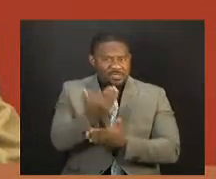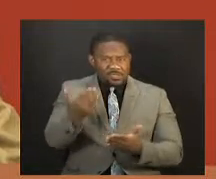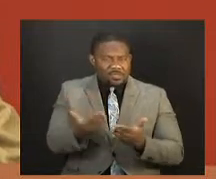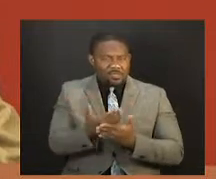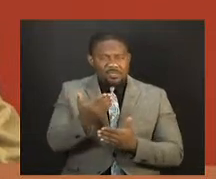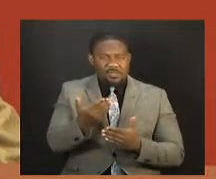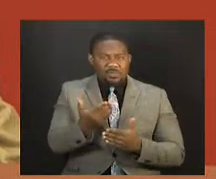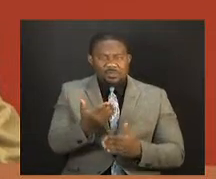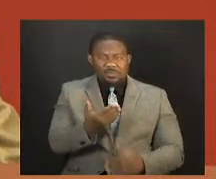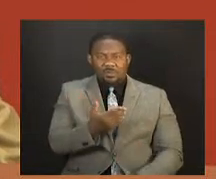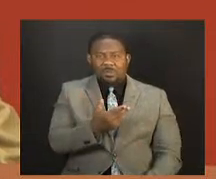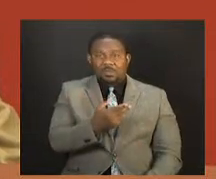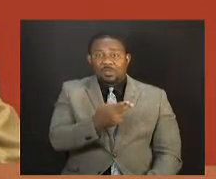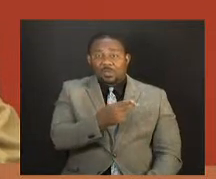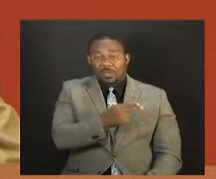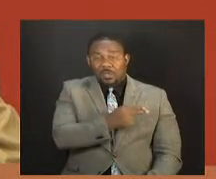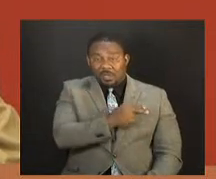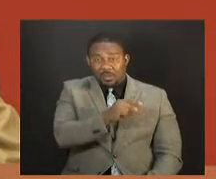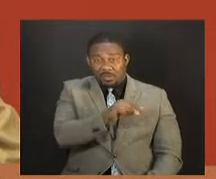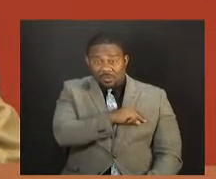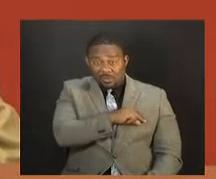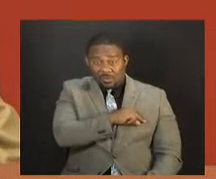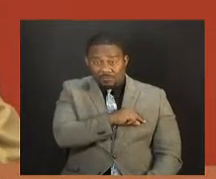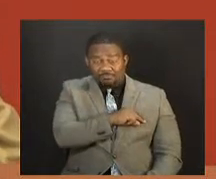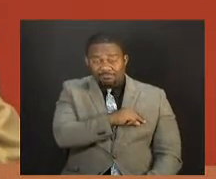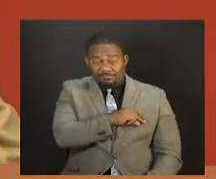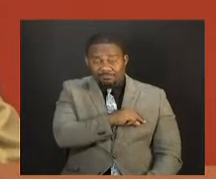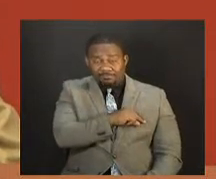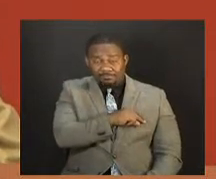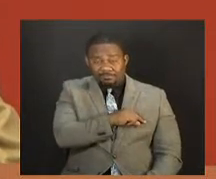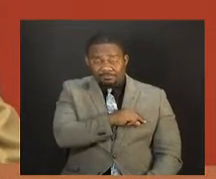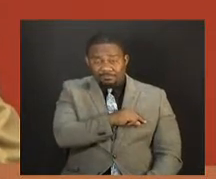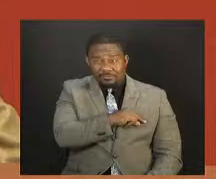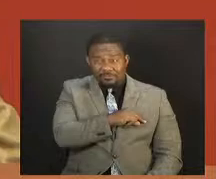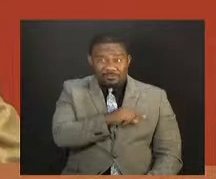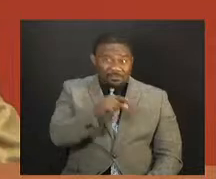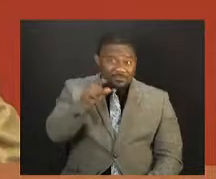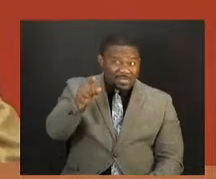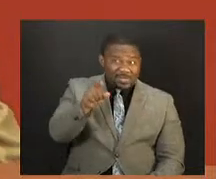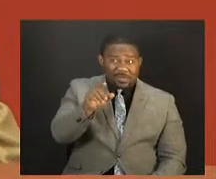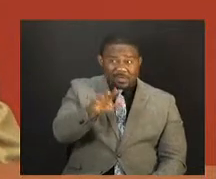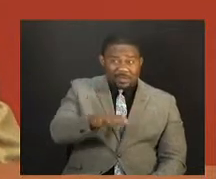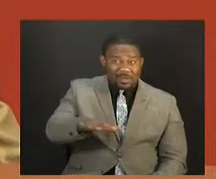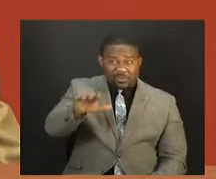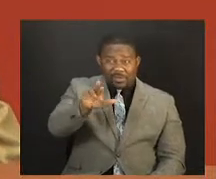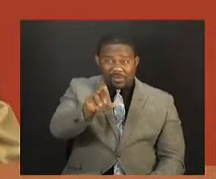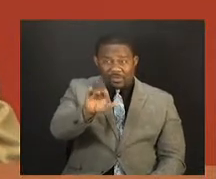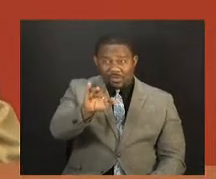of the headquarters of Bank of Ghana at Reach, Accra.